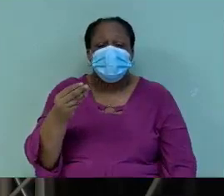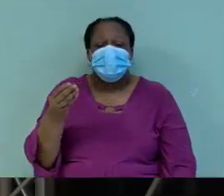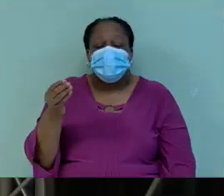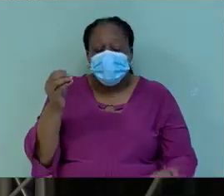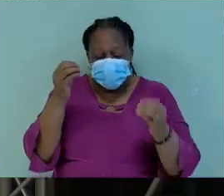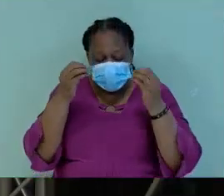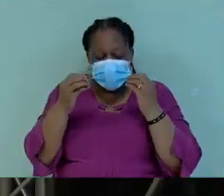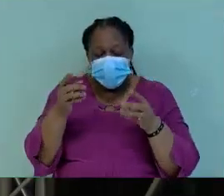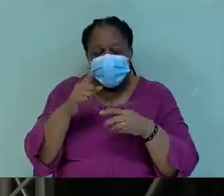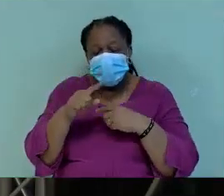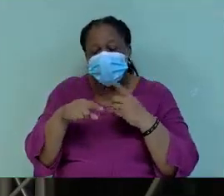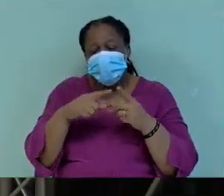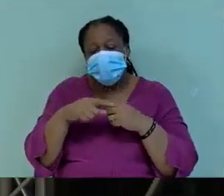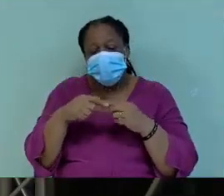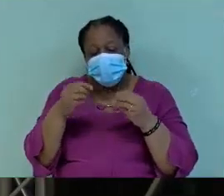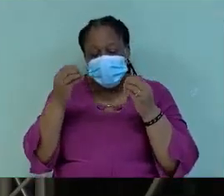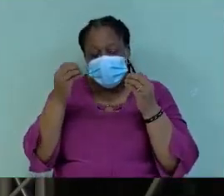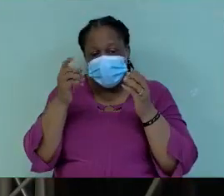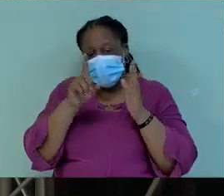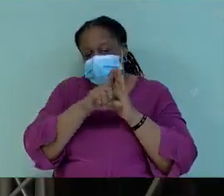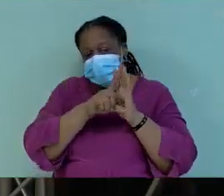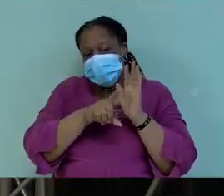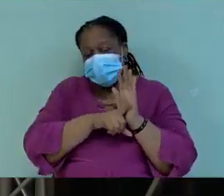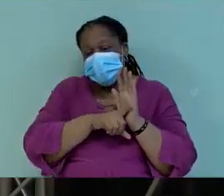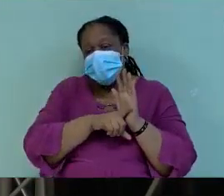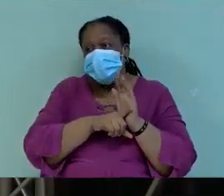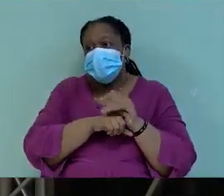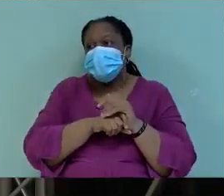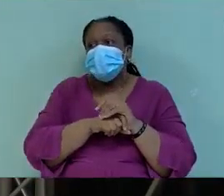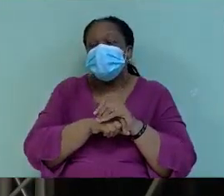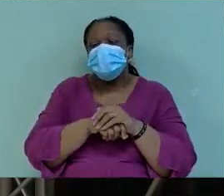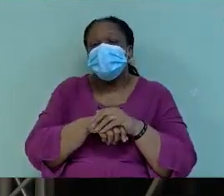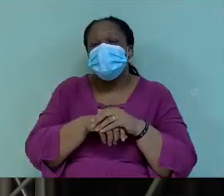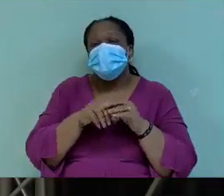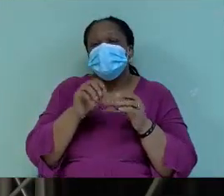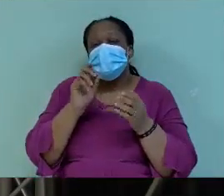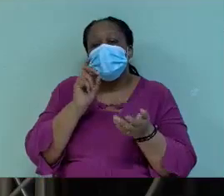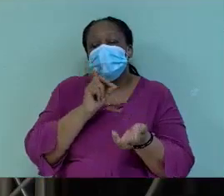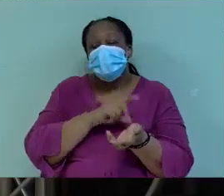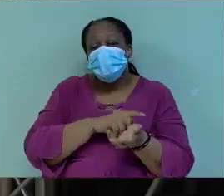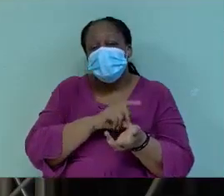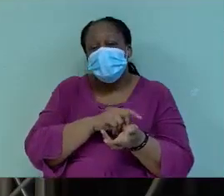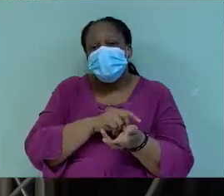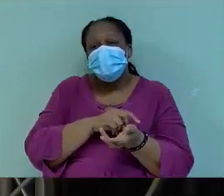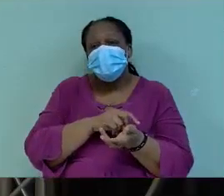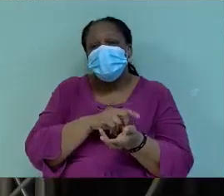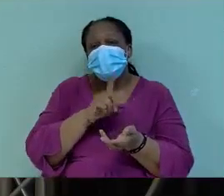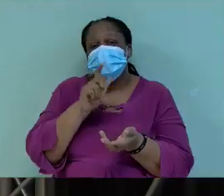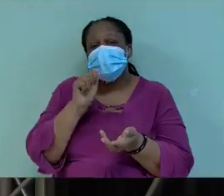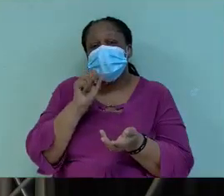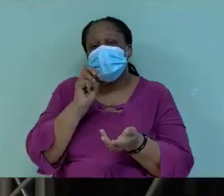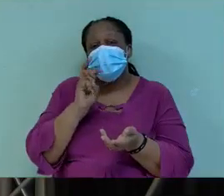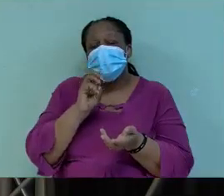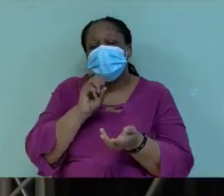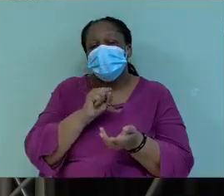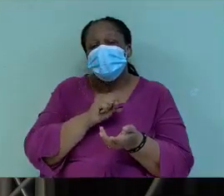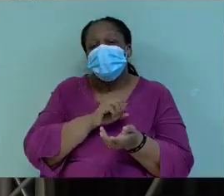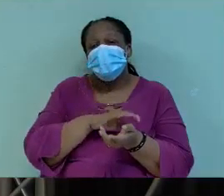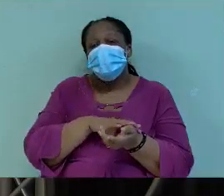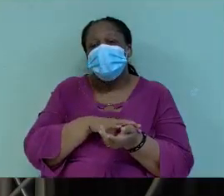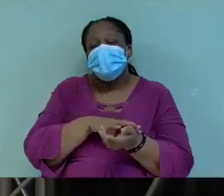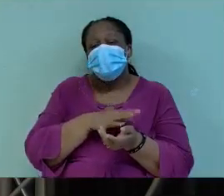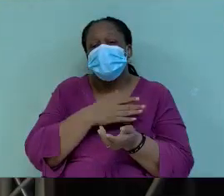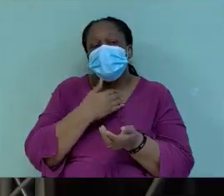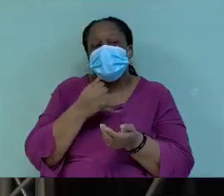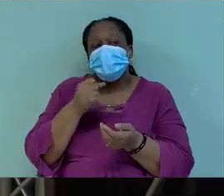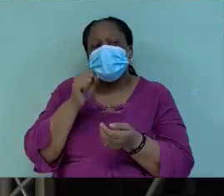with respect to the law, and Chief Medical Officer Dr. Hazel Laws. We also thank Mr.